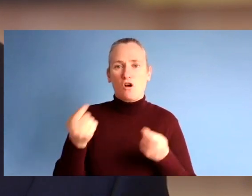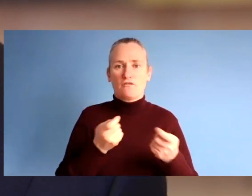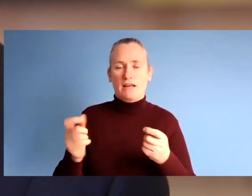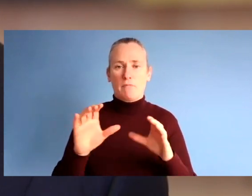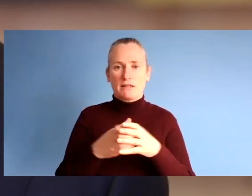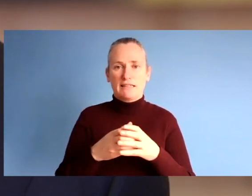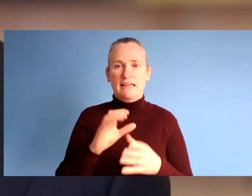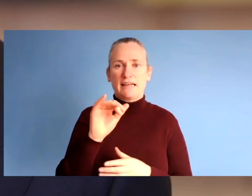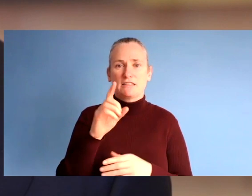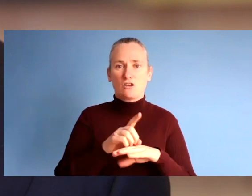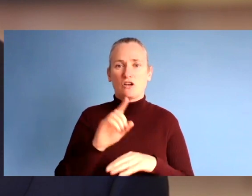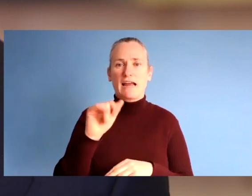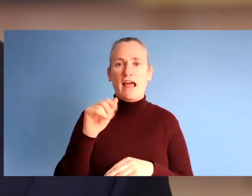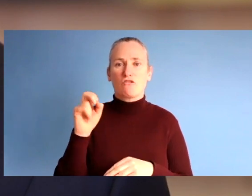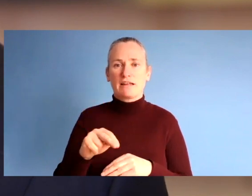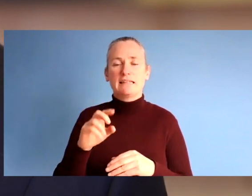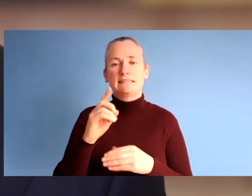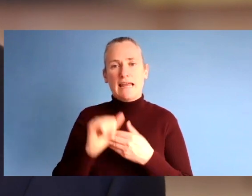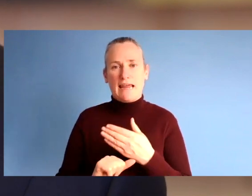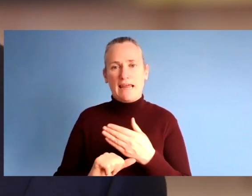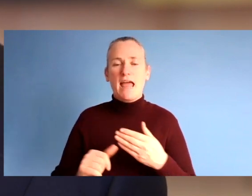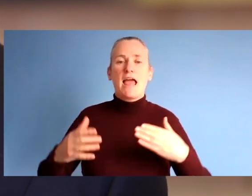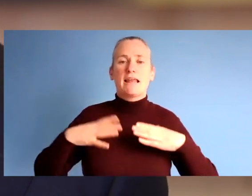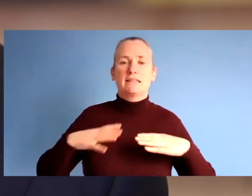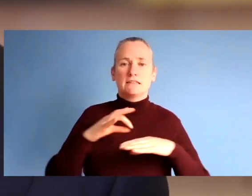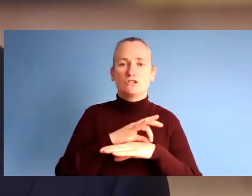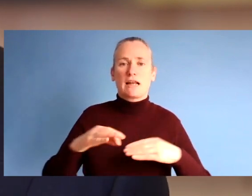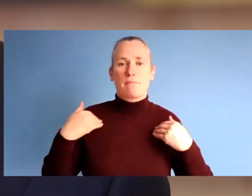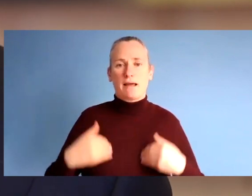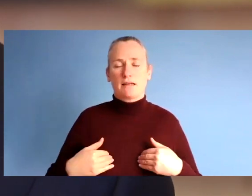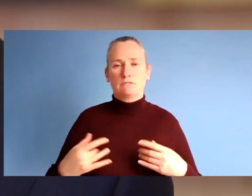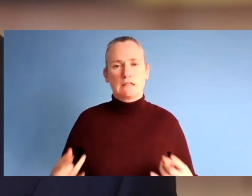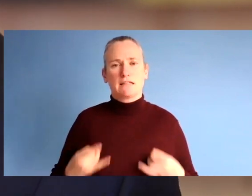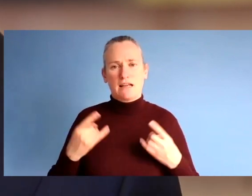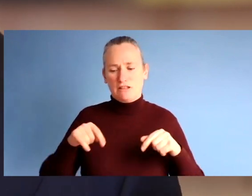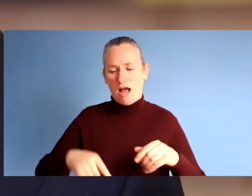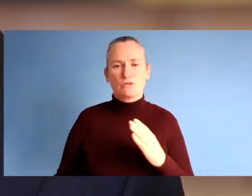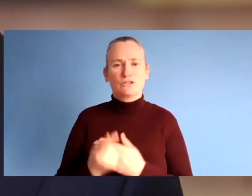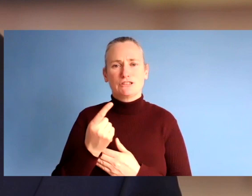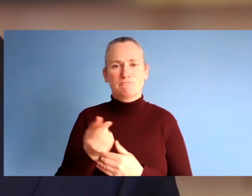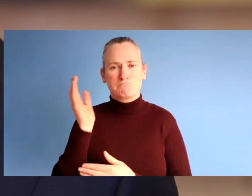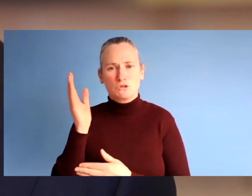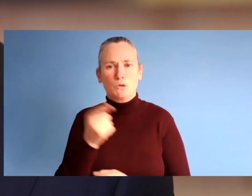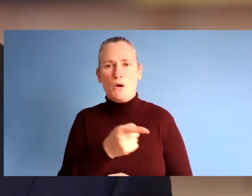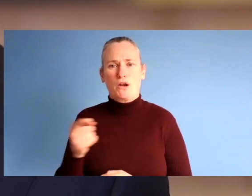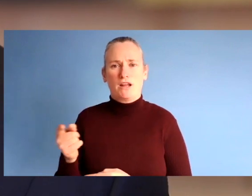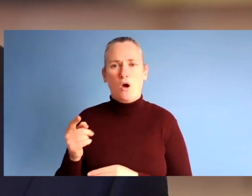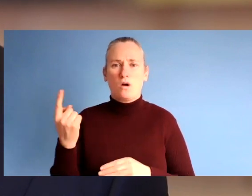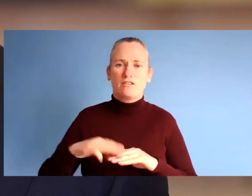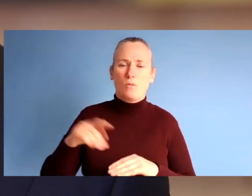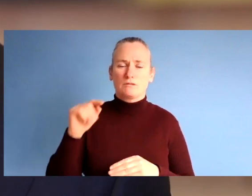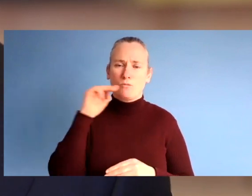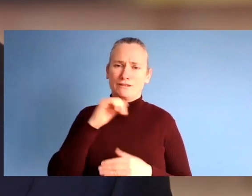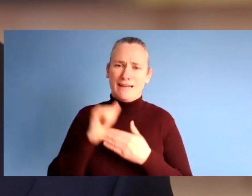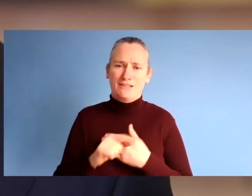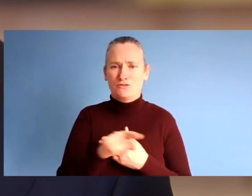ladies and gentlemen, I'm delighted to have this opportunity to address you all on what is one of the most important days of your